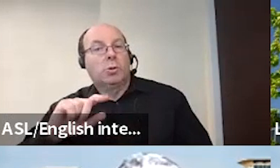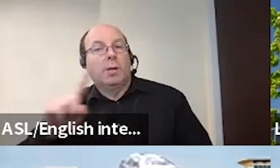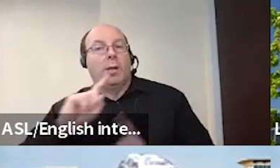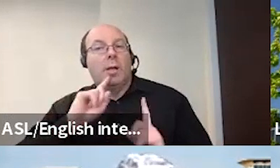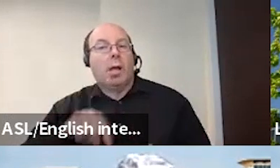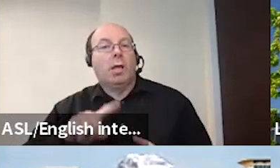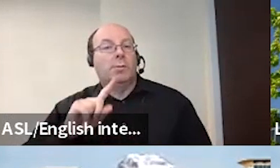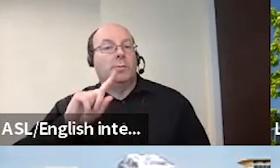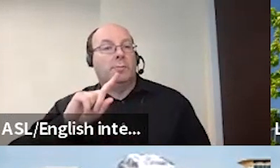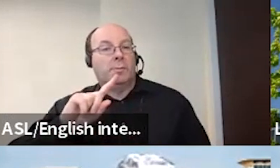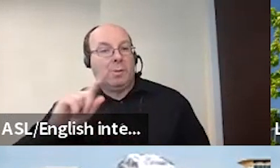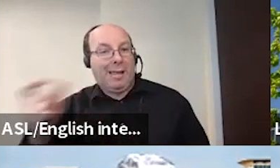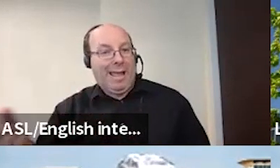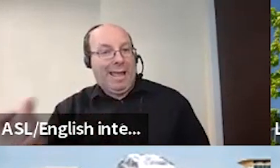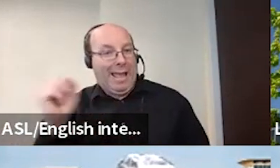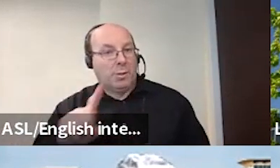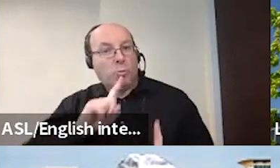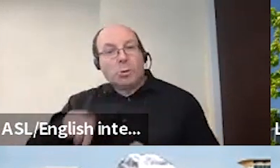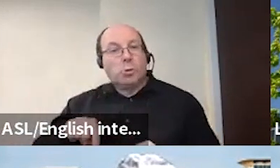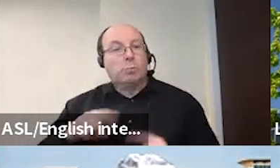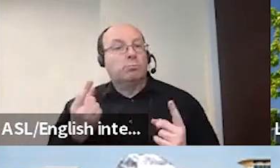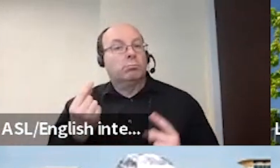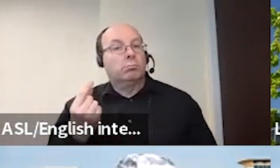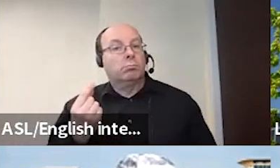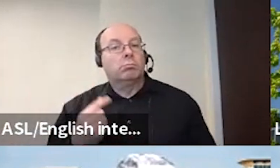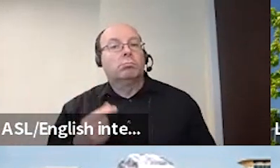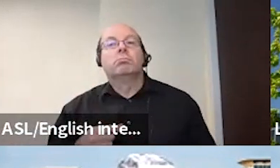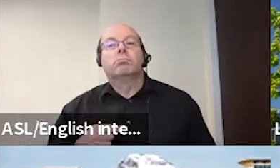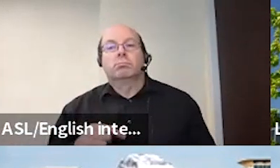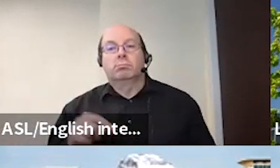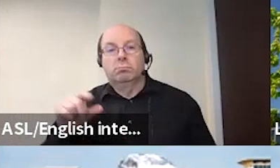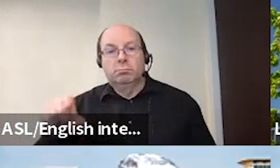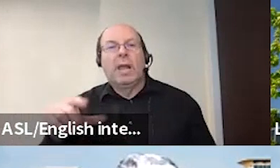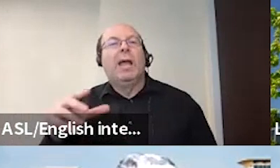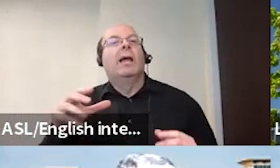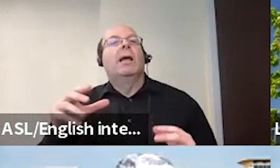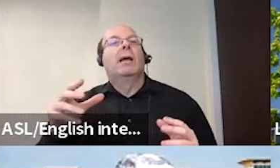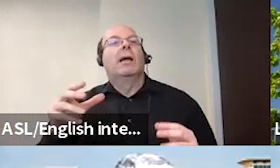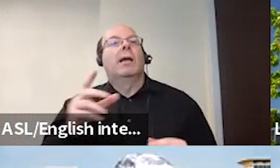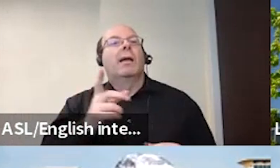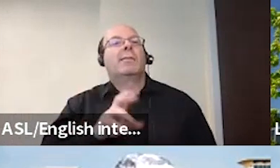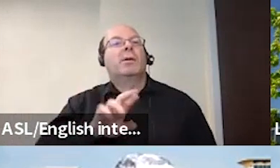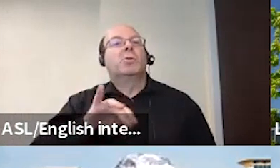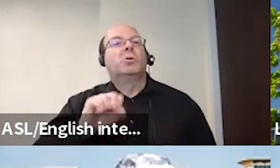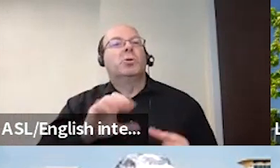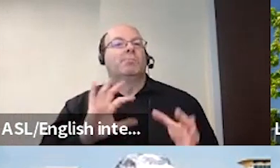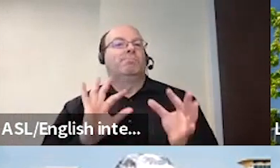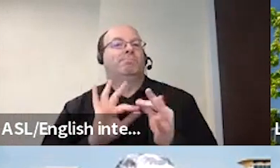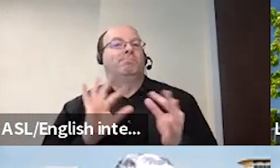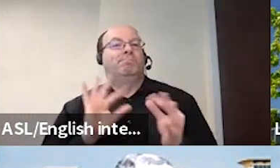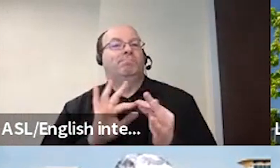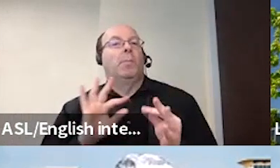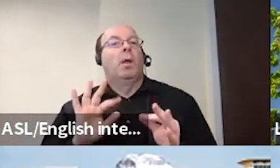little bit about the student events. I know that Dr. Jones took this up. I want to reiterate that this is for the month of